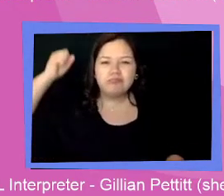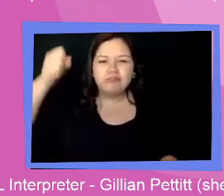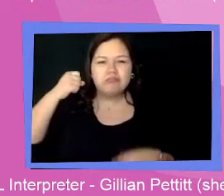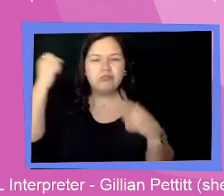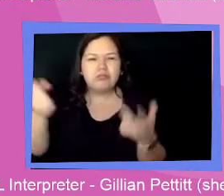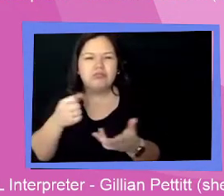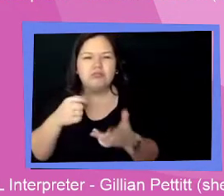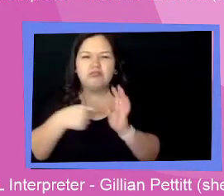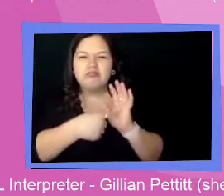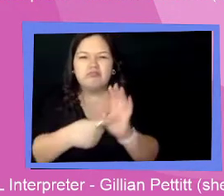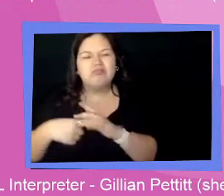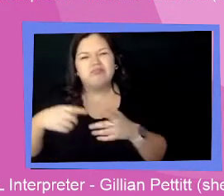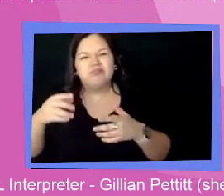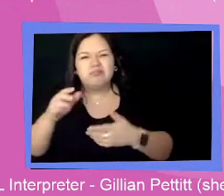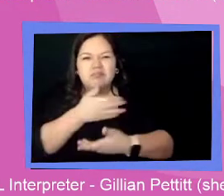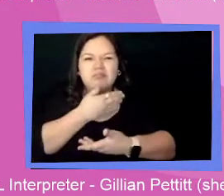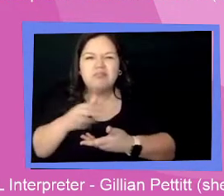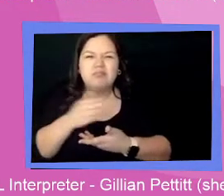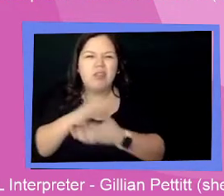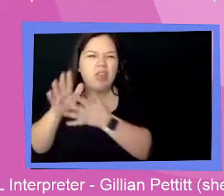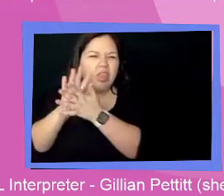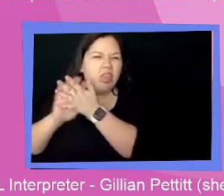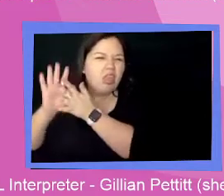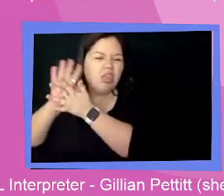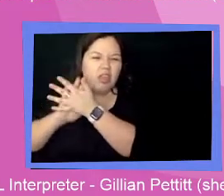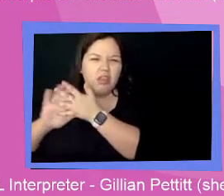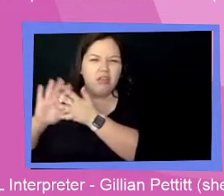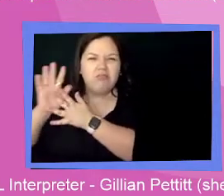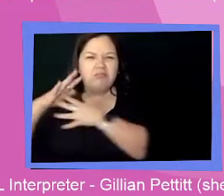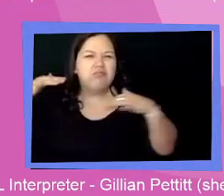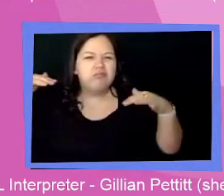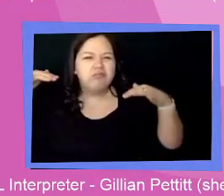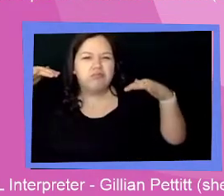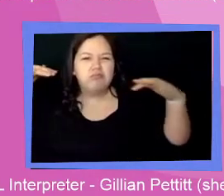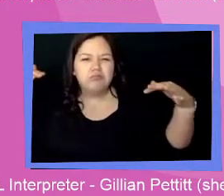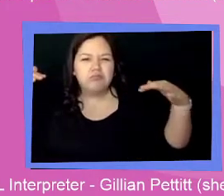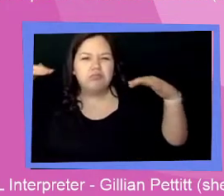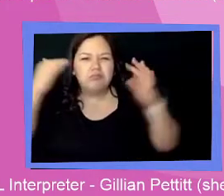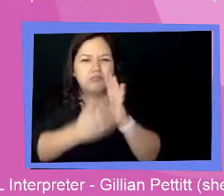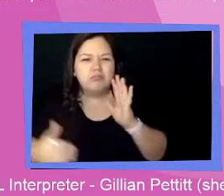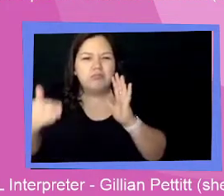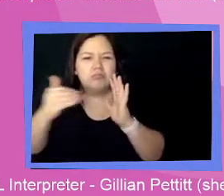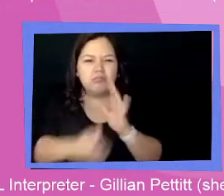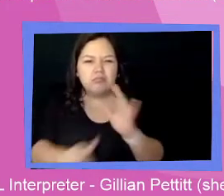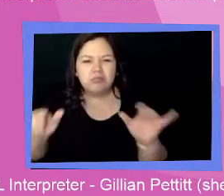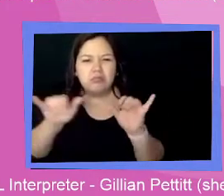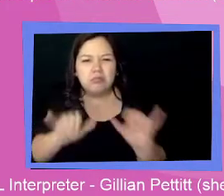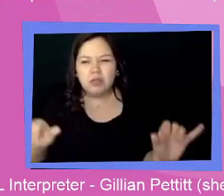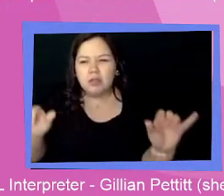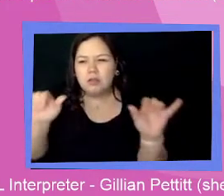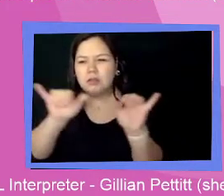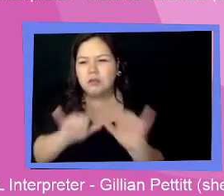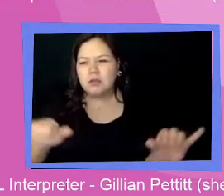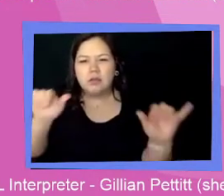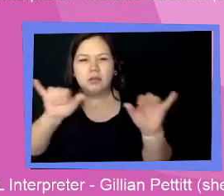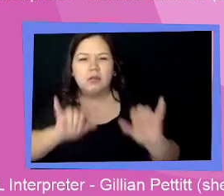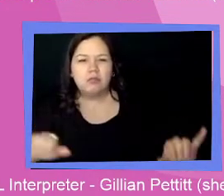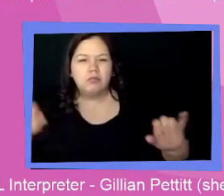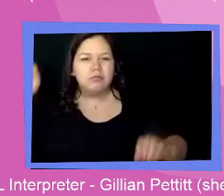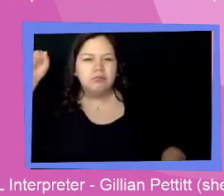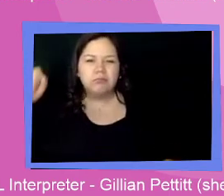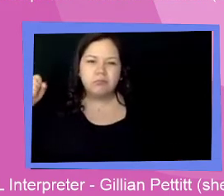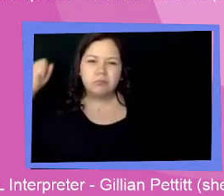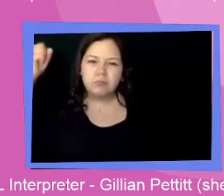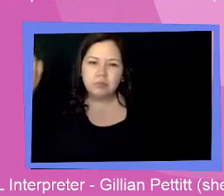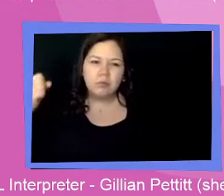some unintelligible voice echoing syllables over and over. Whoop, whoop,